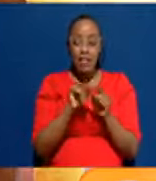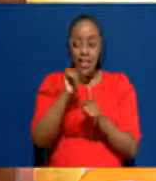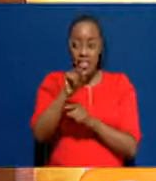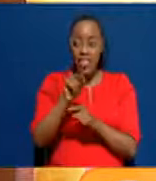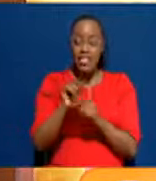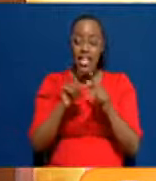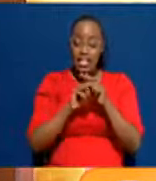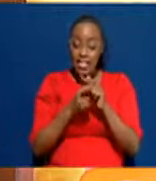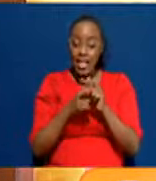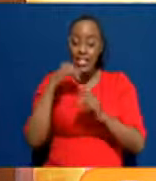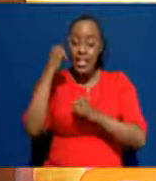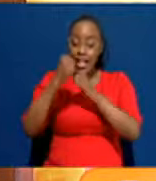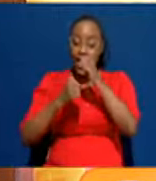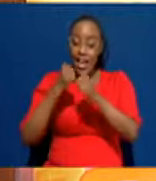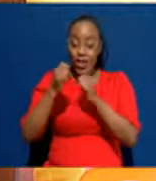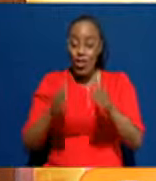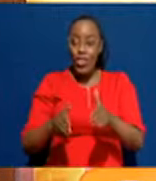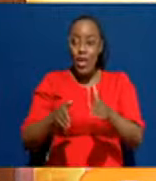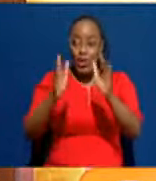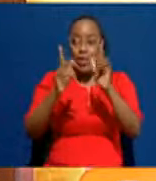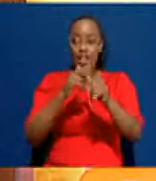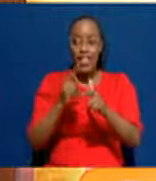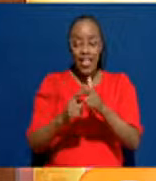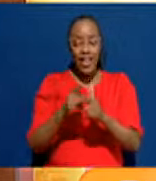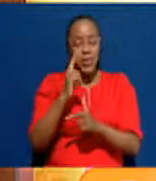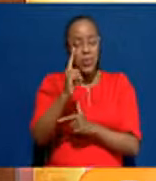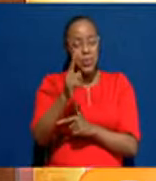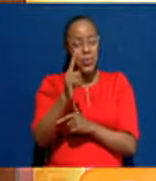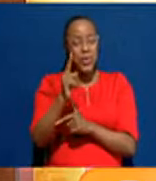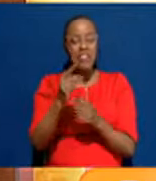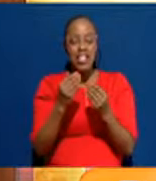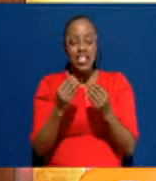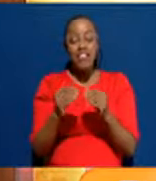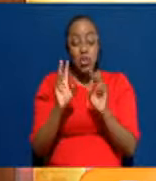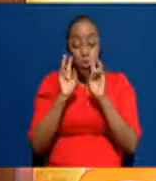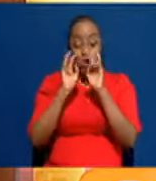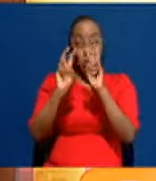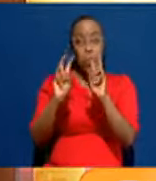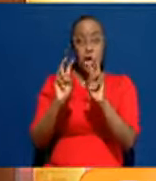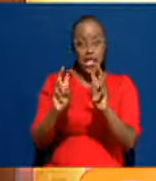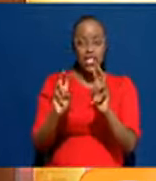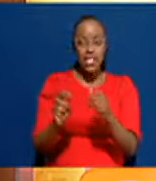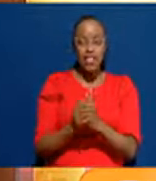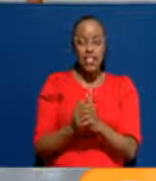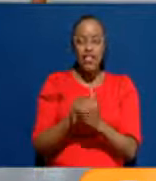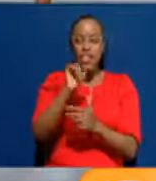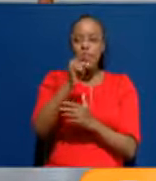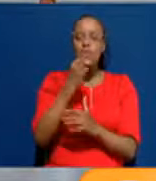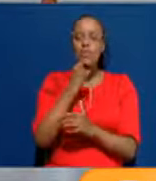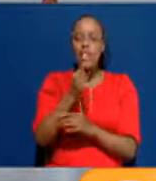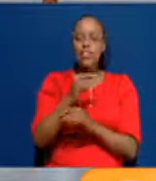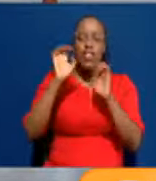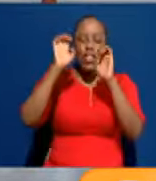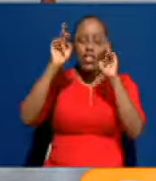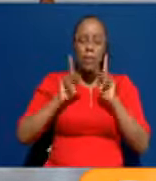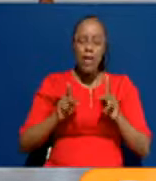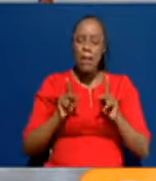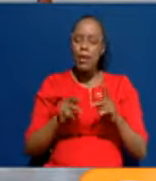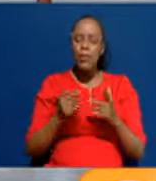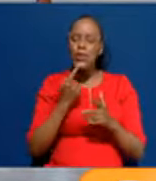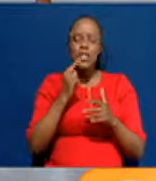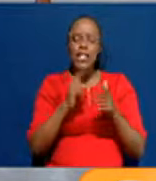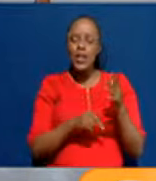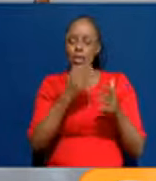road. World record maybe. Watch this space. Yes. And what do you tell the Ethiopians, Faith? What do you tell